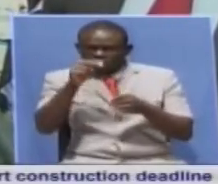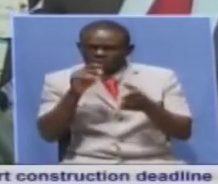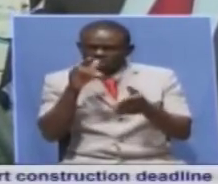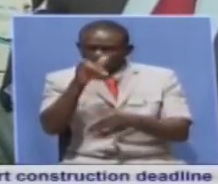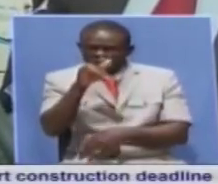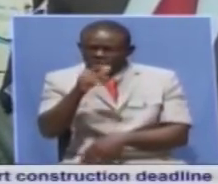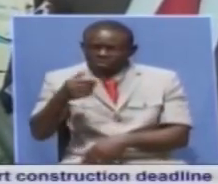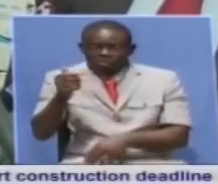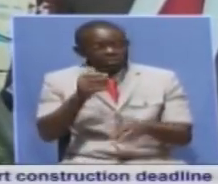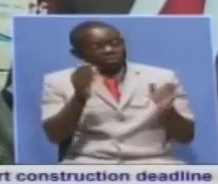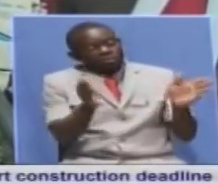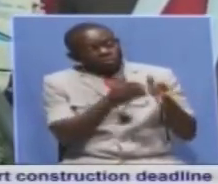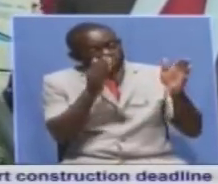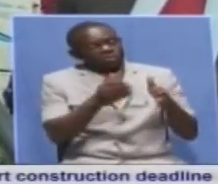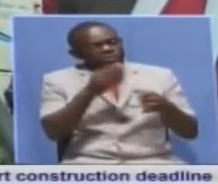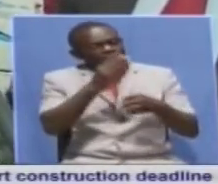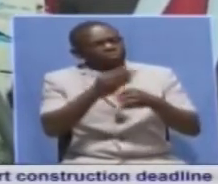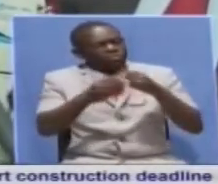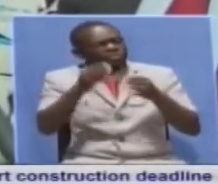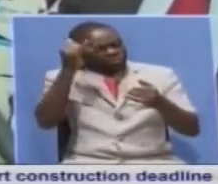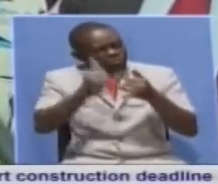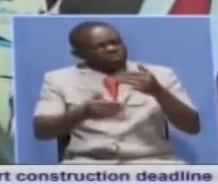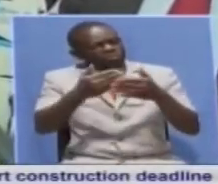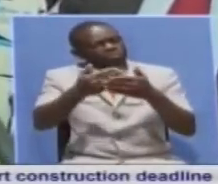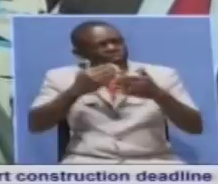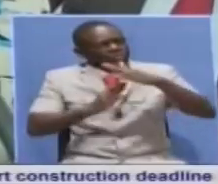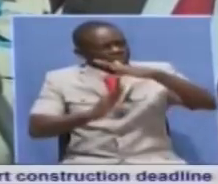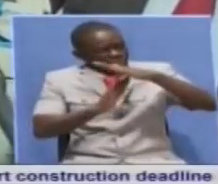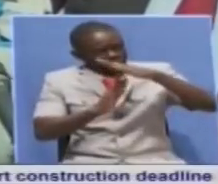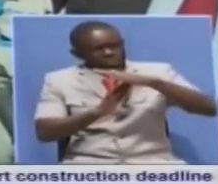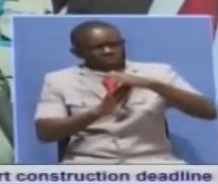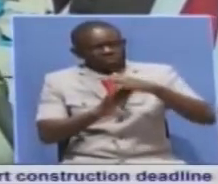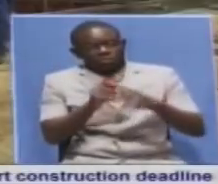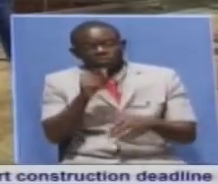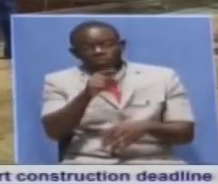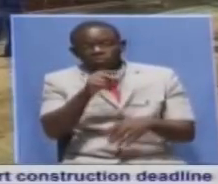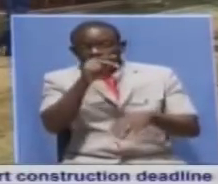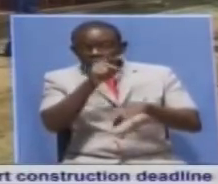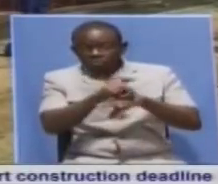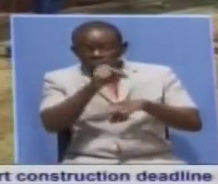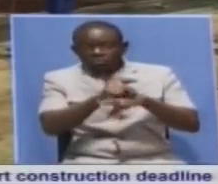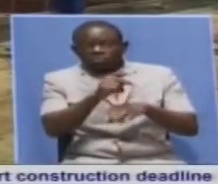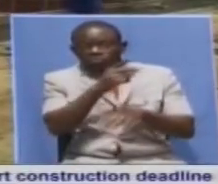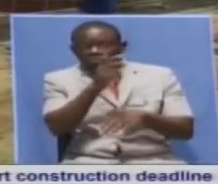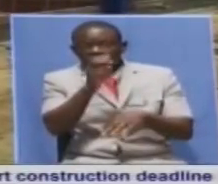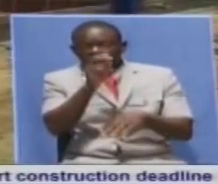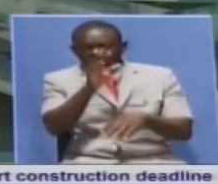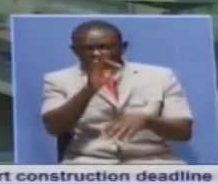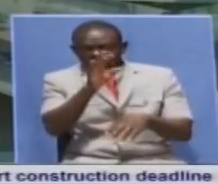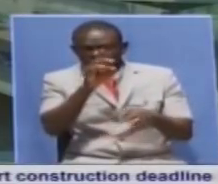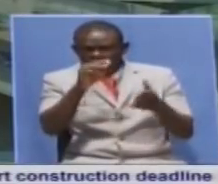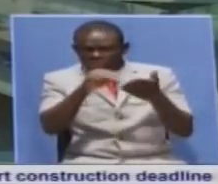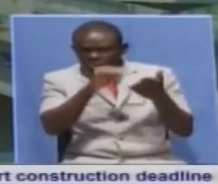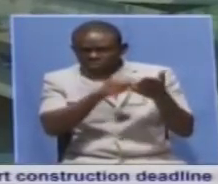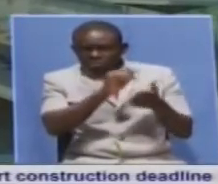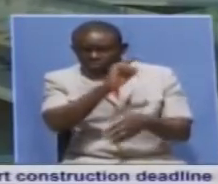International Airport, to beat the deadline. Mr. Nundwe, who toured the $397 million project, said he is impressed with the quality of works done so